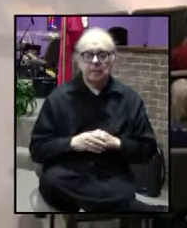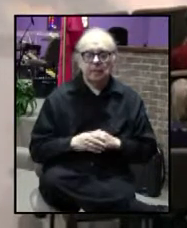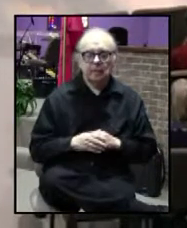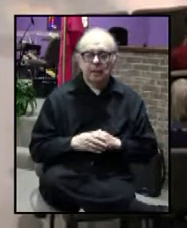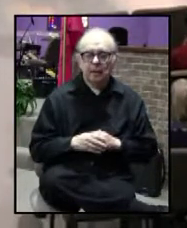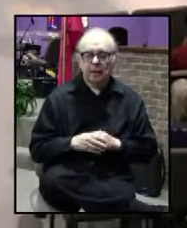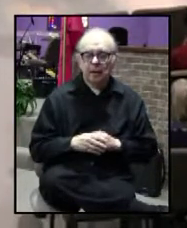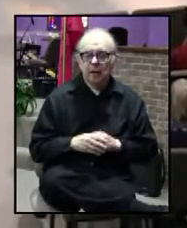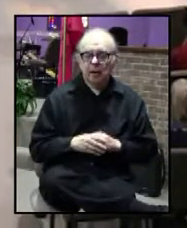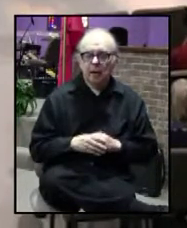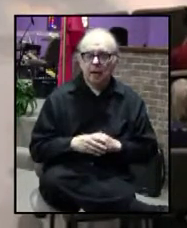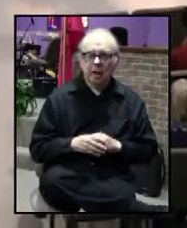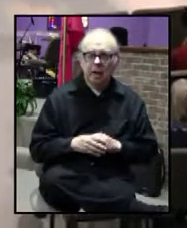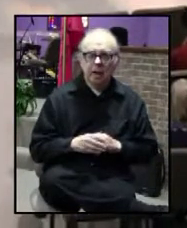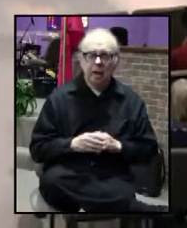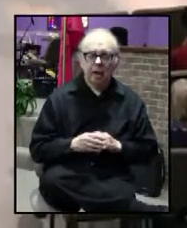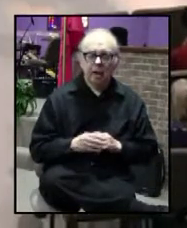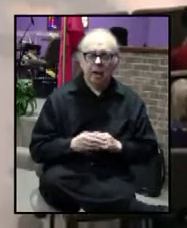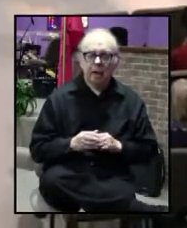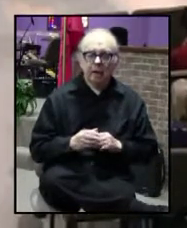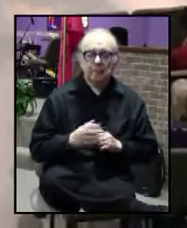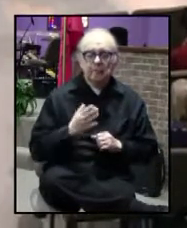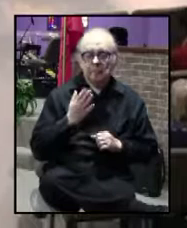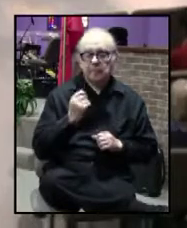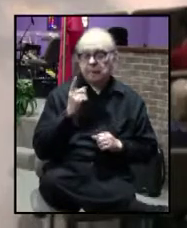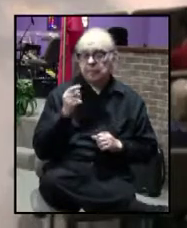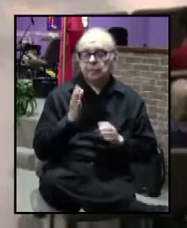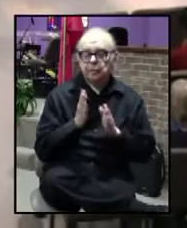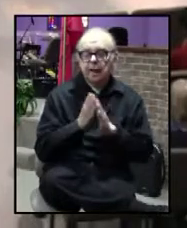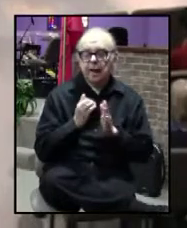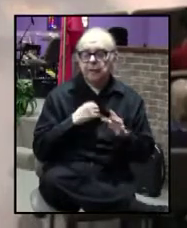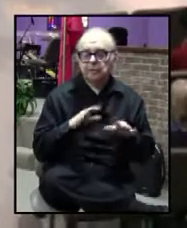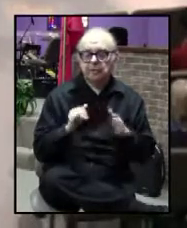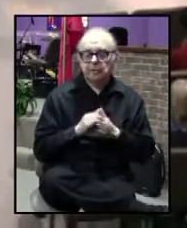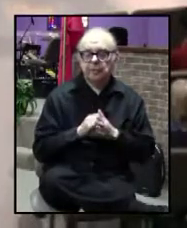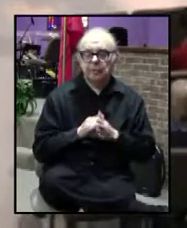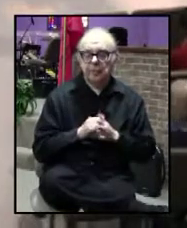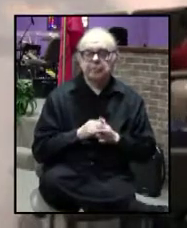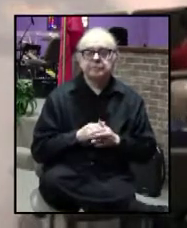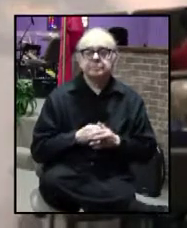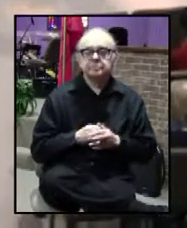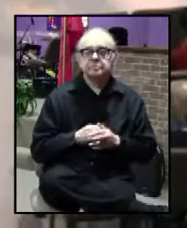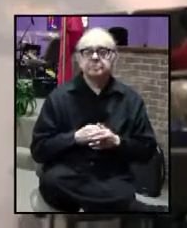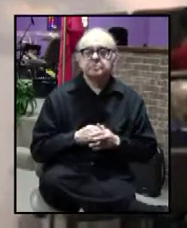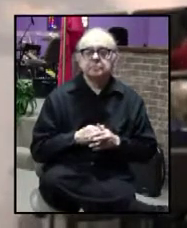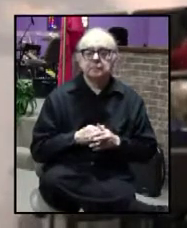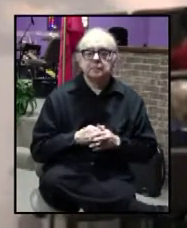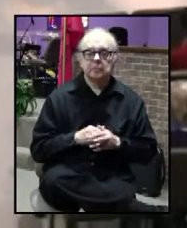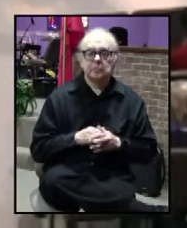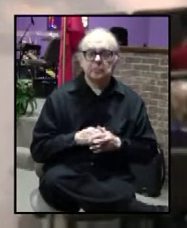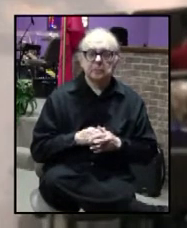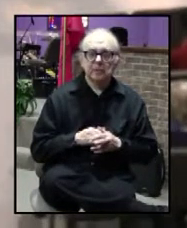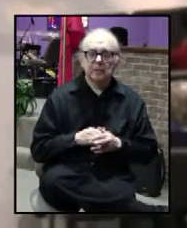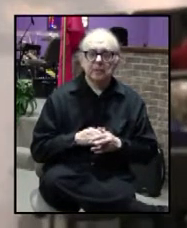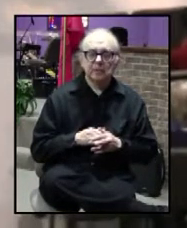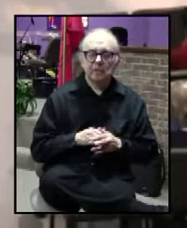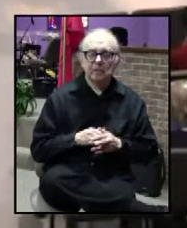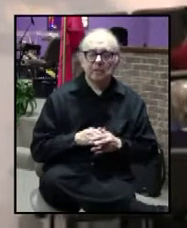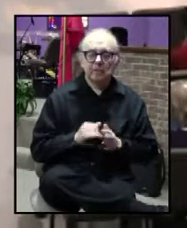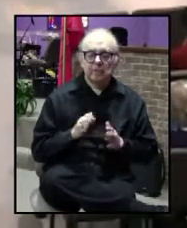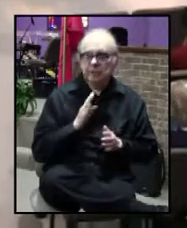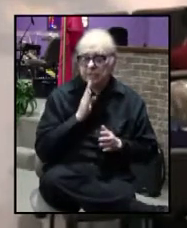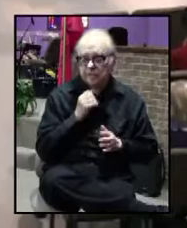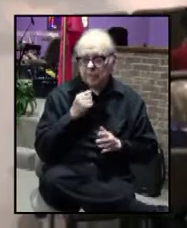I will make them because you asked me to. You commanded me to. Maybe you just need to talk to him this